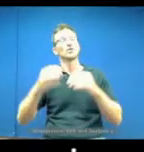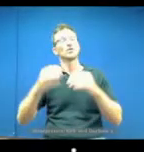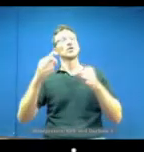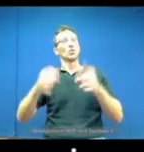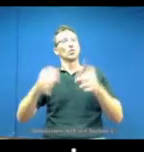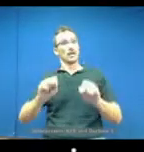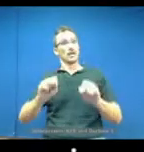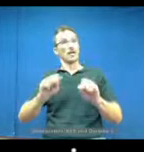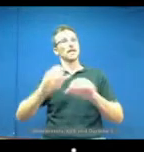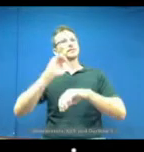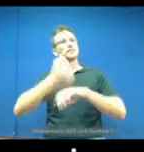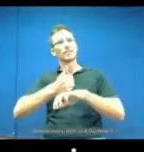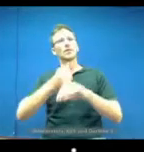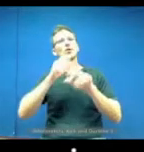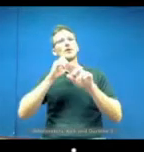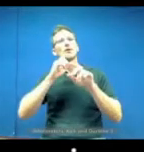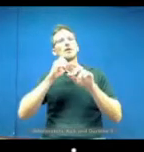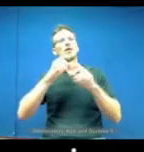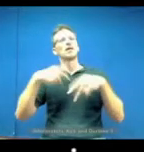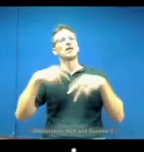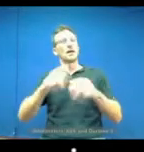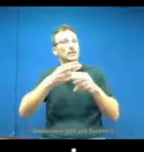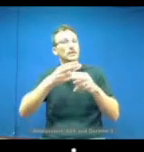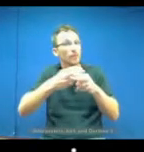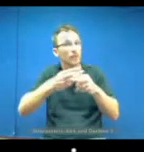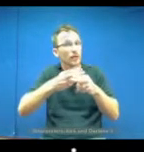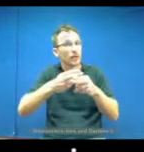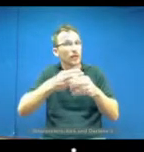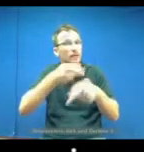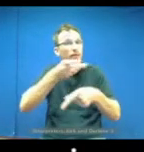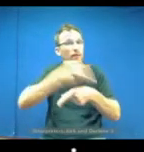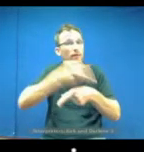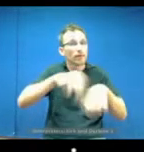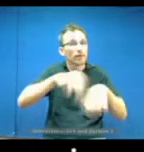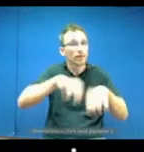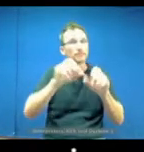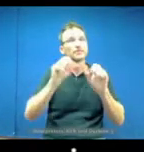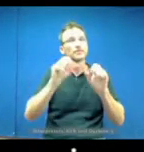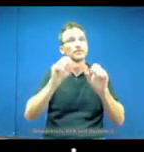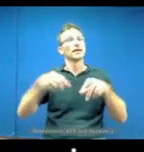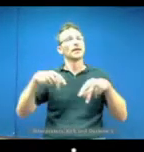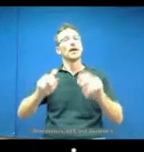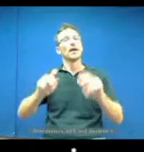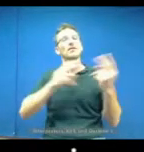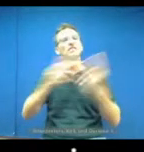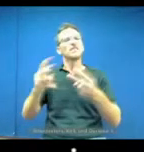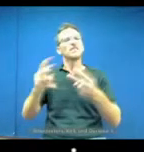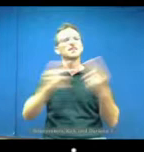They can order visitation, and if it's not in the best interest of the child, they can order it supervised.